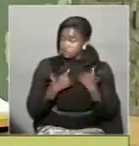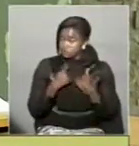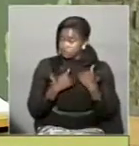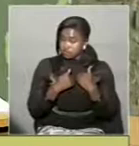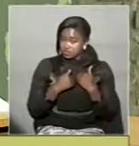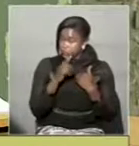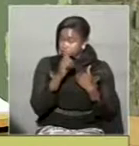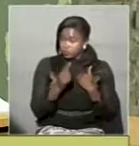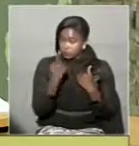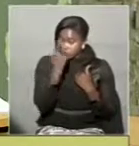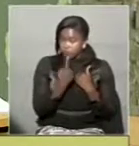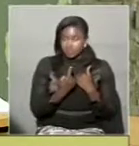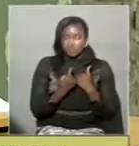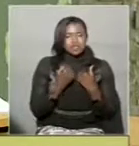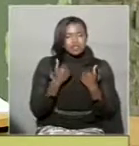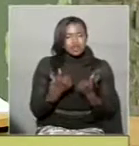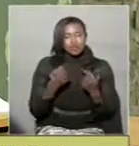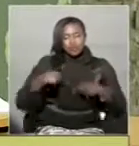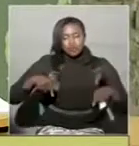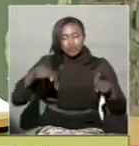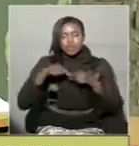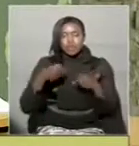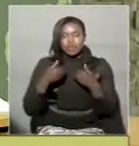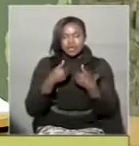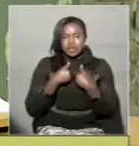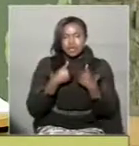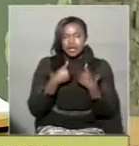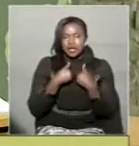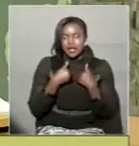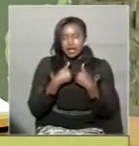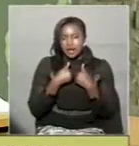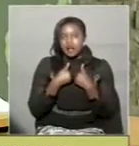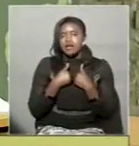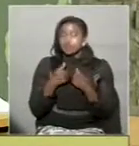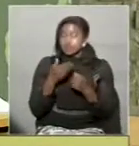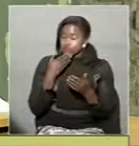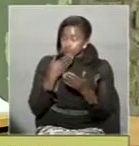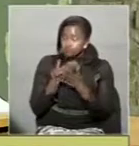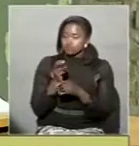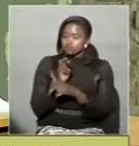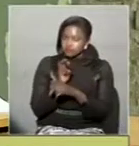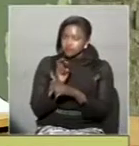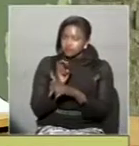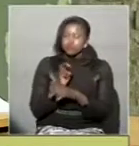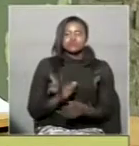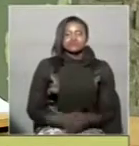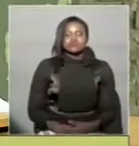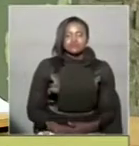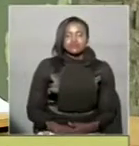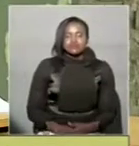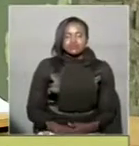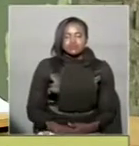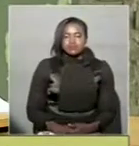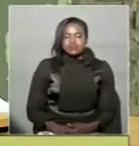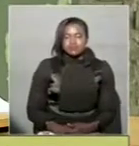a proxy as Directorate of Education Standards. We have proxy supervision. We wouldn't really call it supervision, because they're really